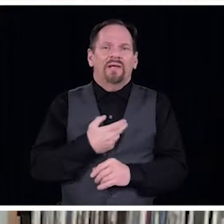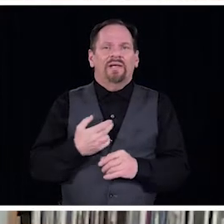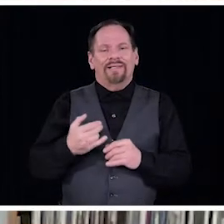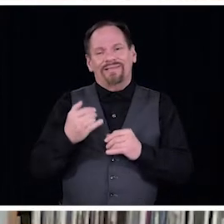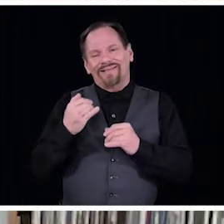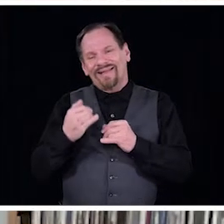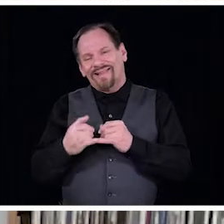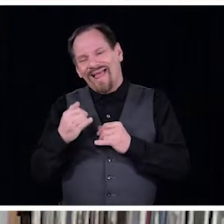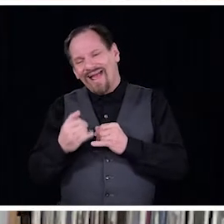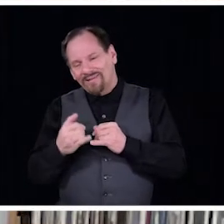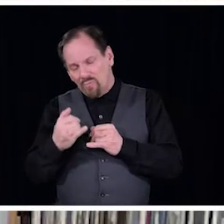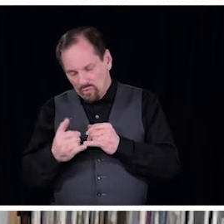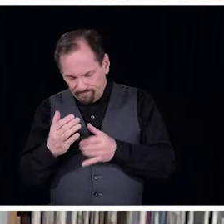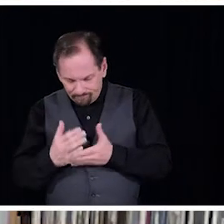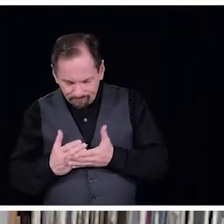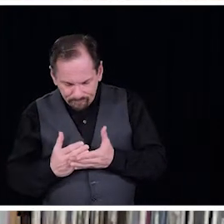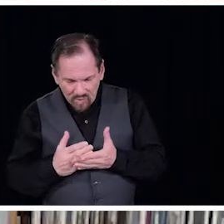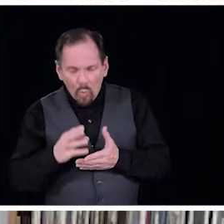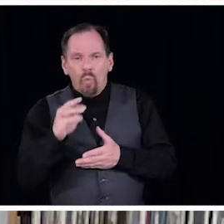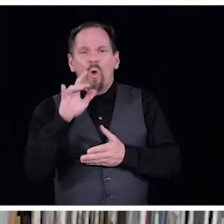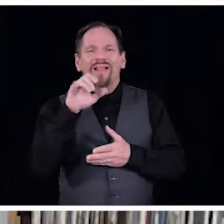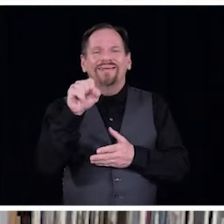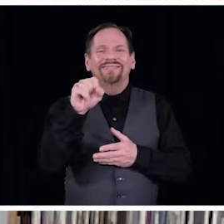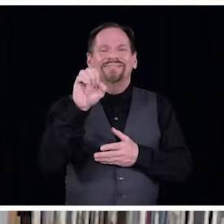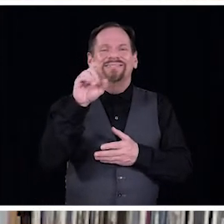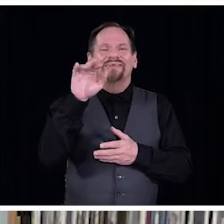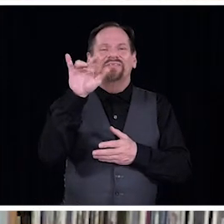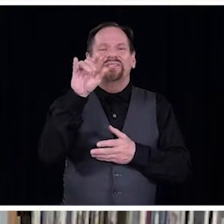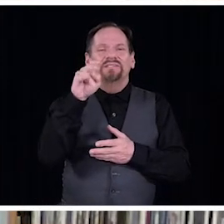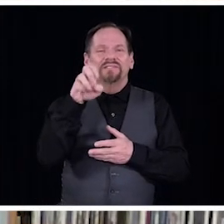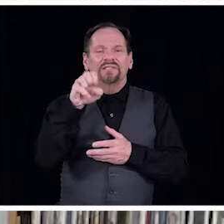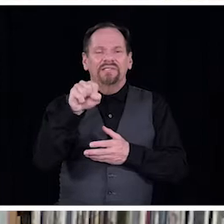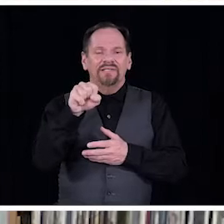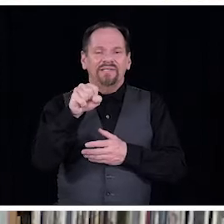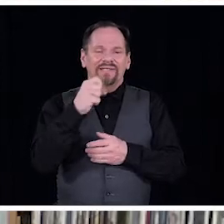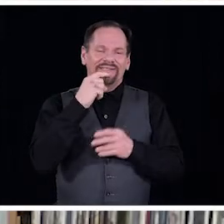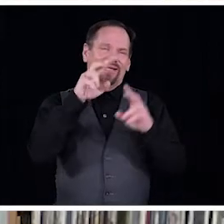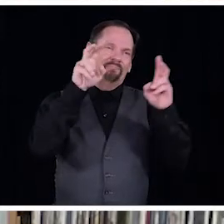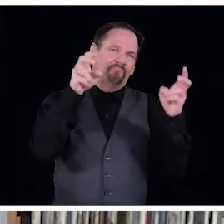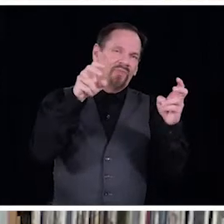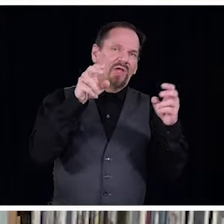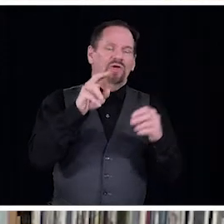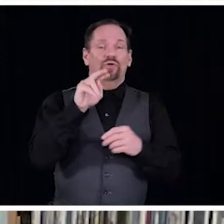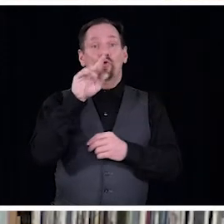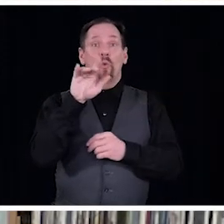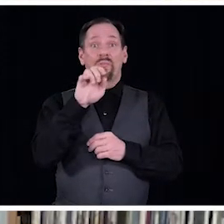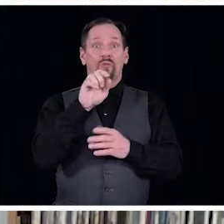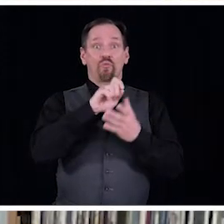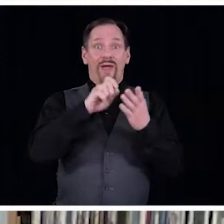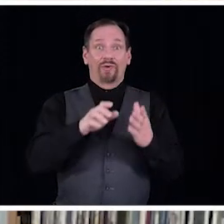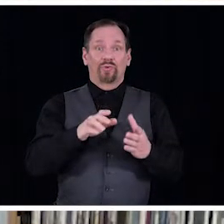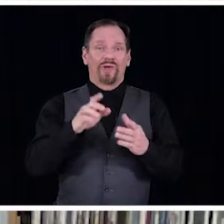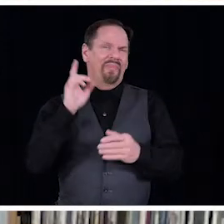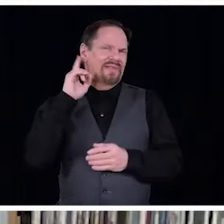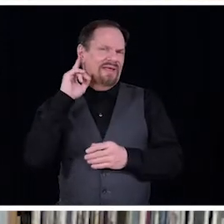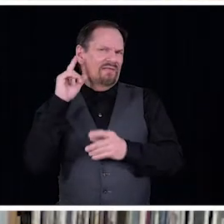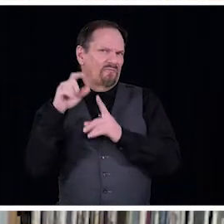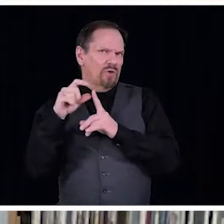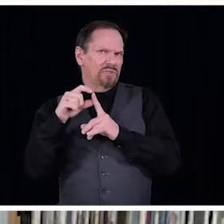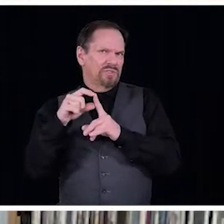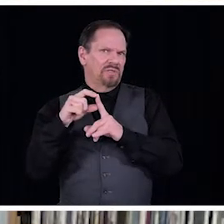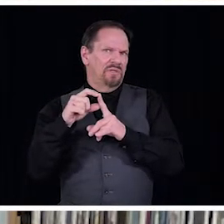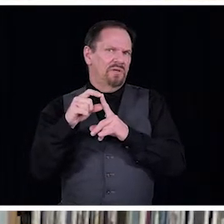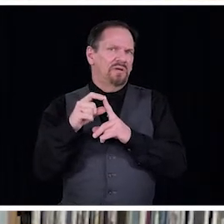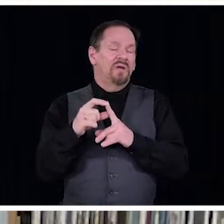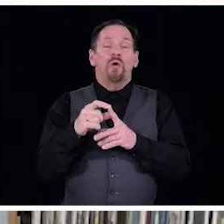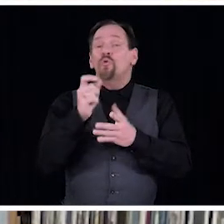Wallace Stevens. It is titled "The Noble Rider and the Sound of Words," and it was delivered in 1941 at the height of the Second World